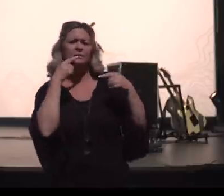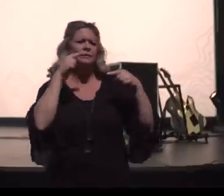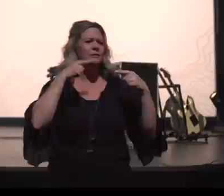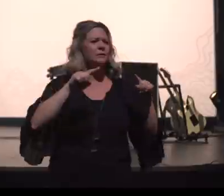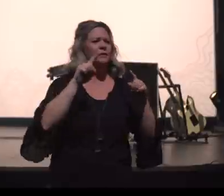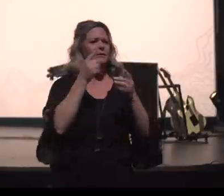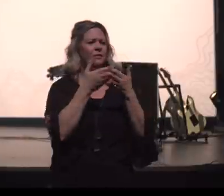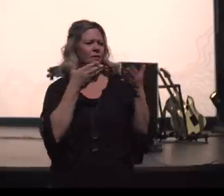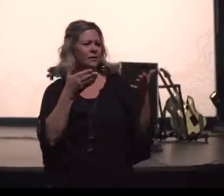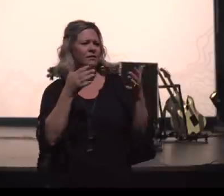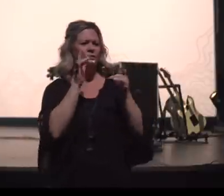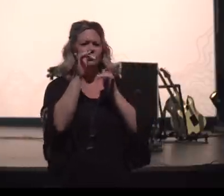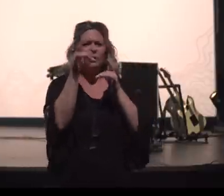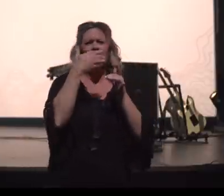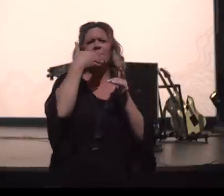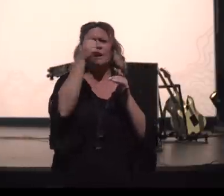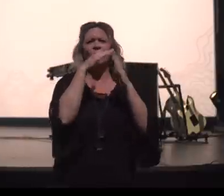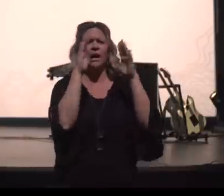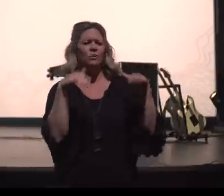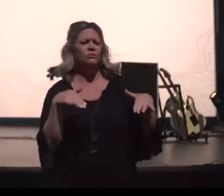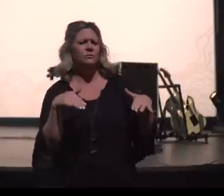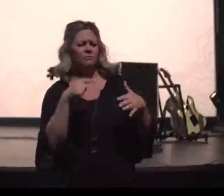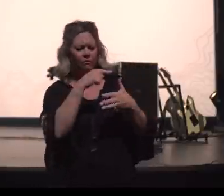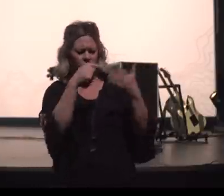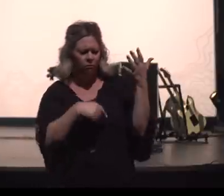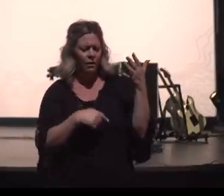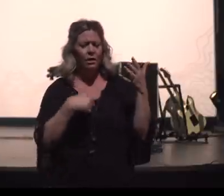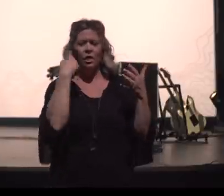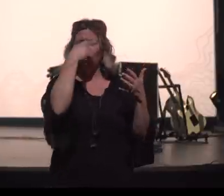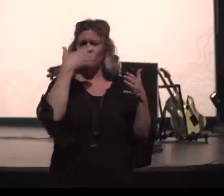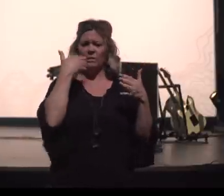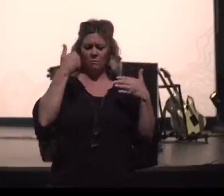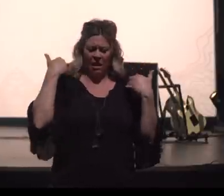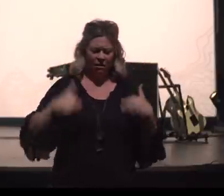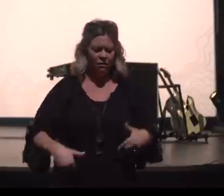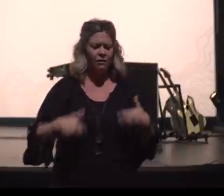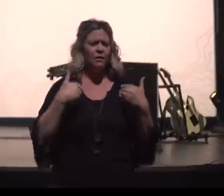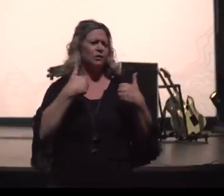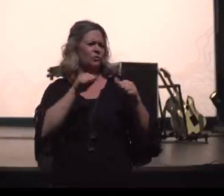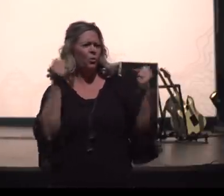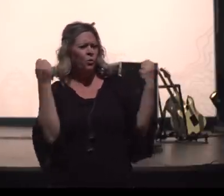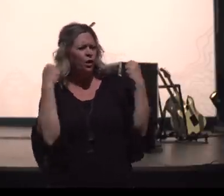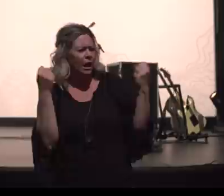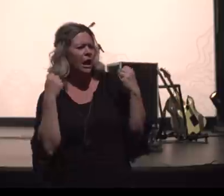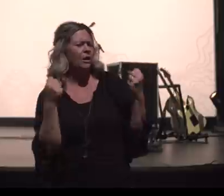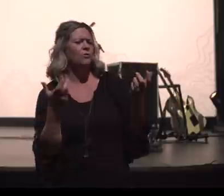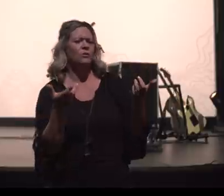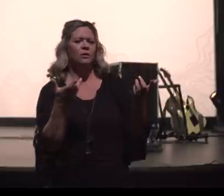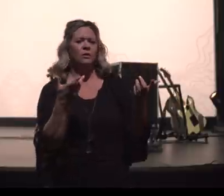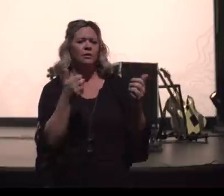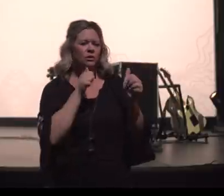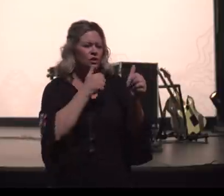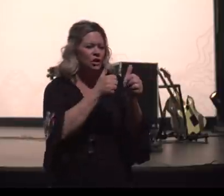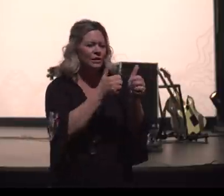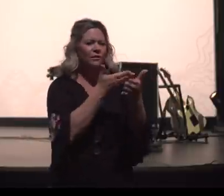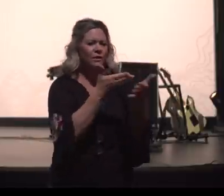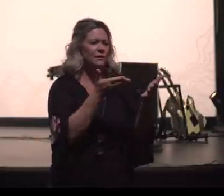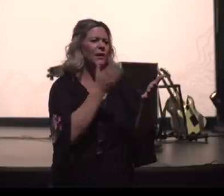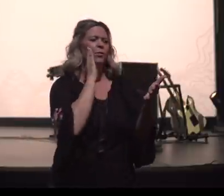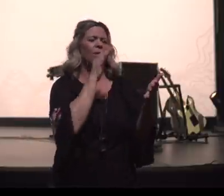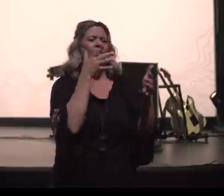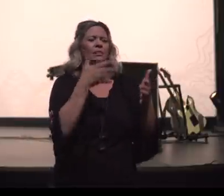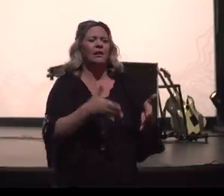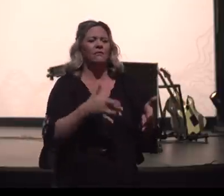more stuff, another trip, a better house, looking better, working out. You can chase anything, and it will always leave you